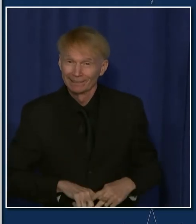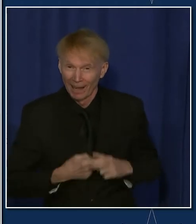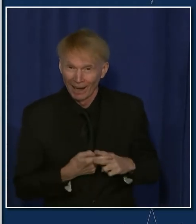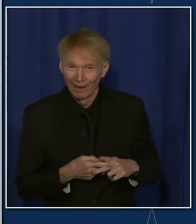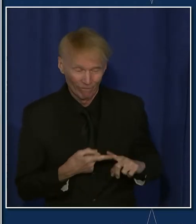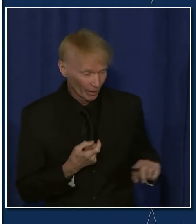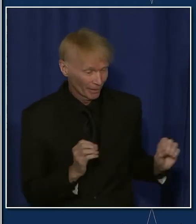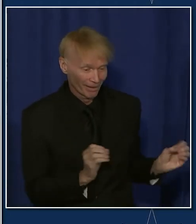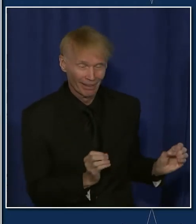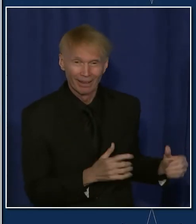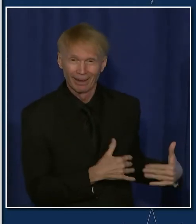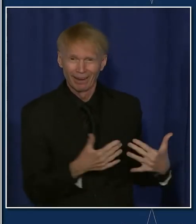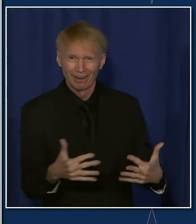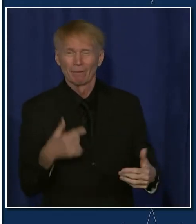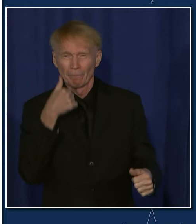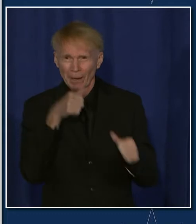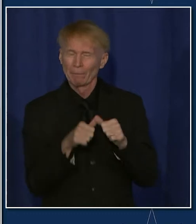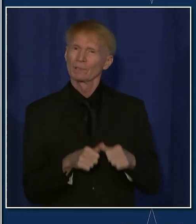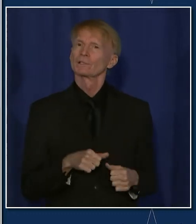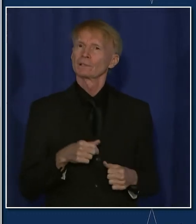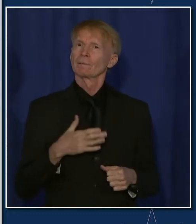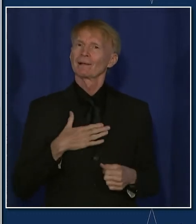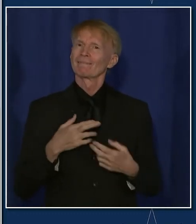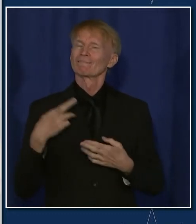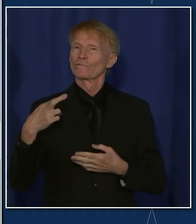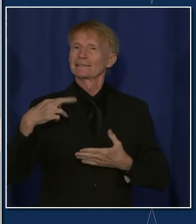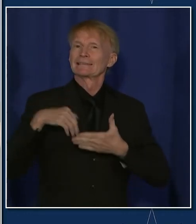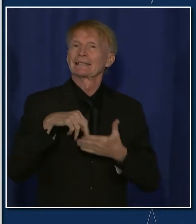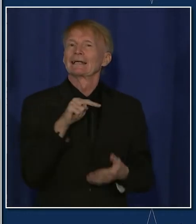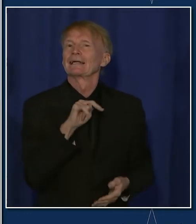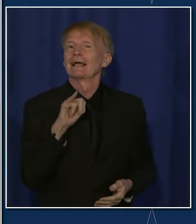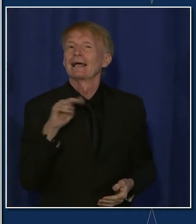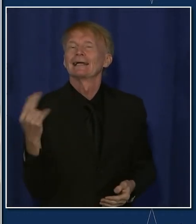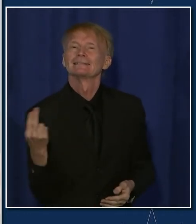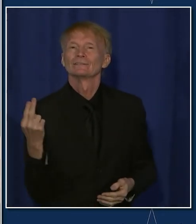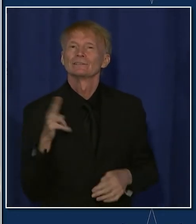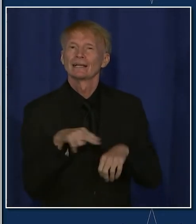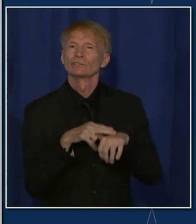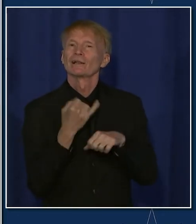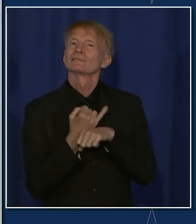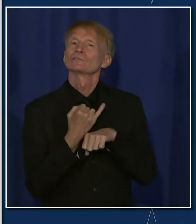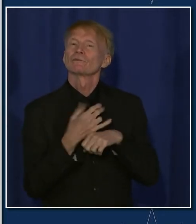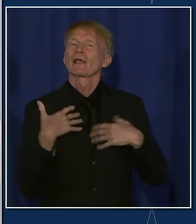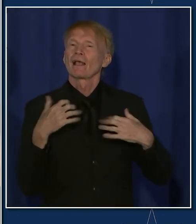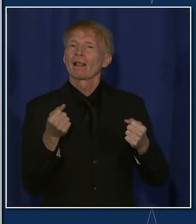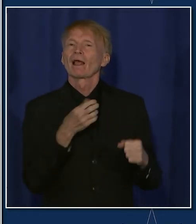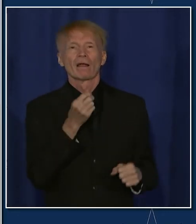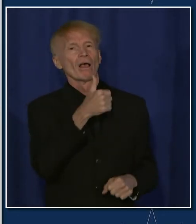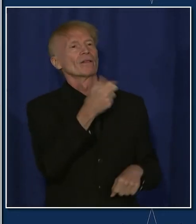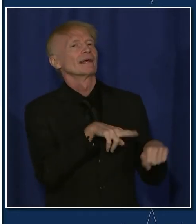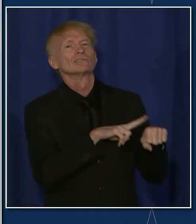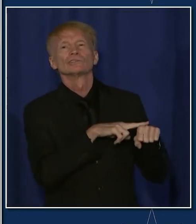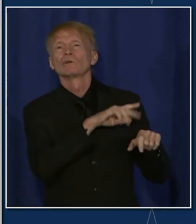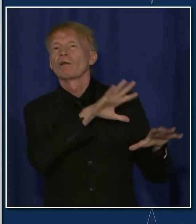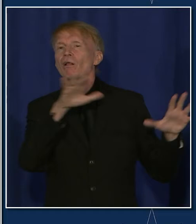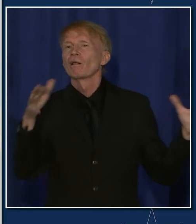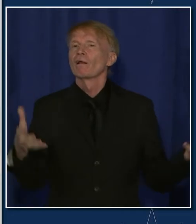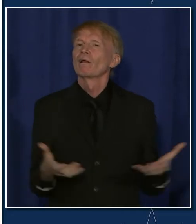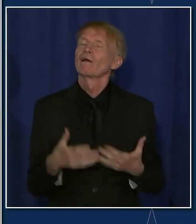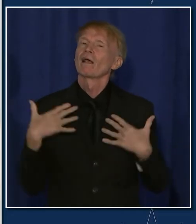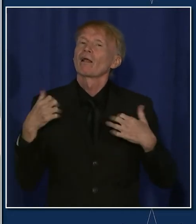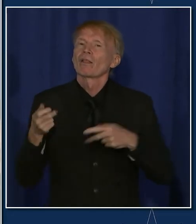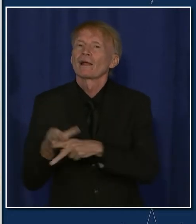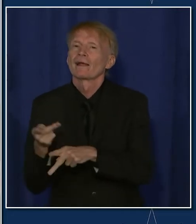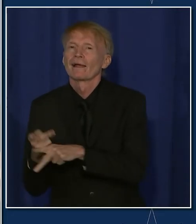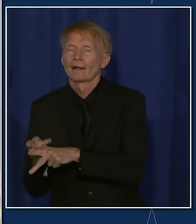few months talking to friends of mine in the NIH and other national healthcare institutions. And we